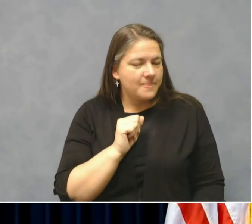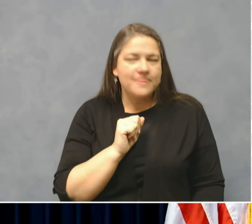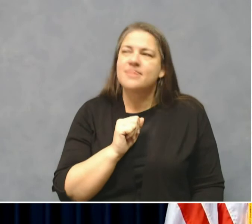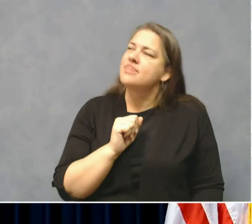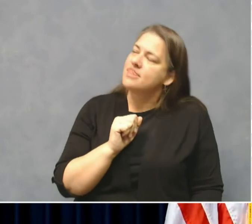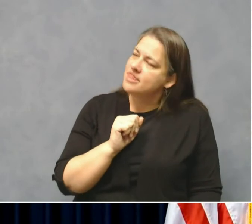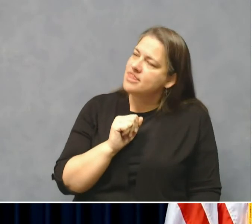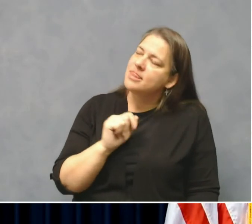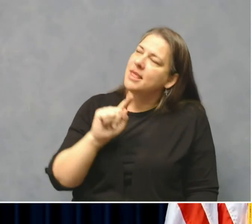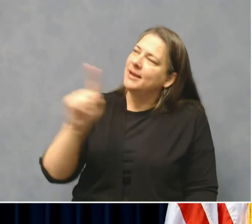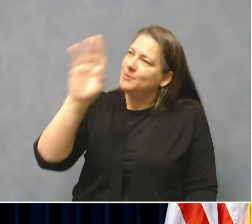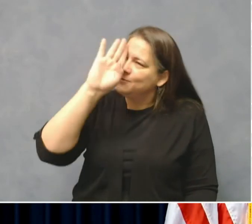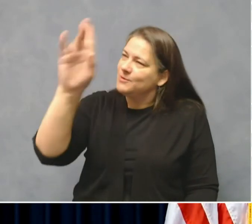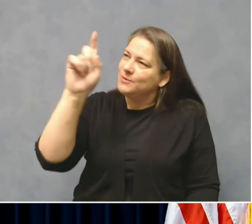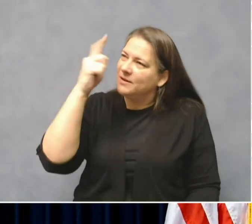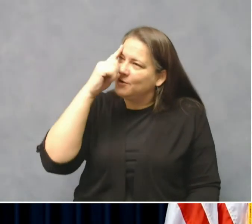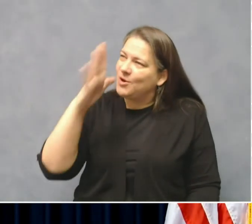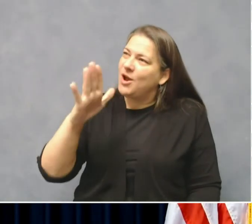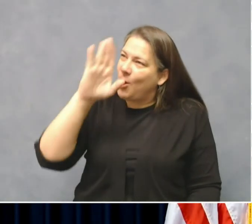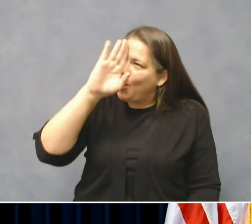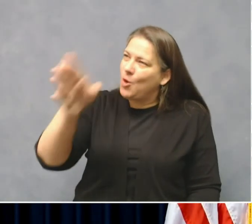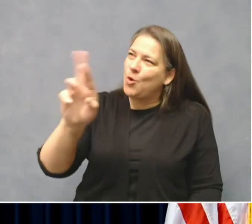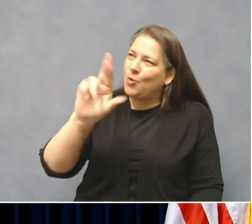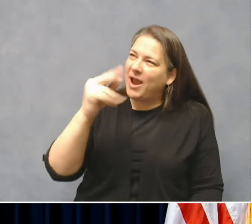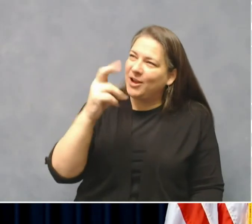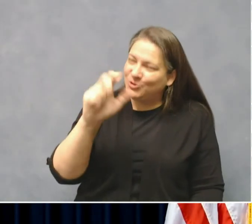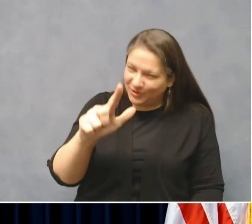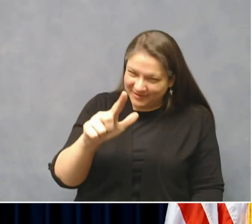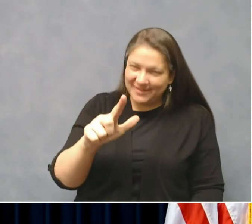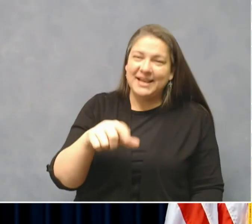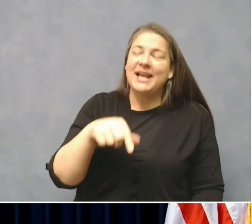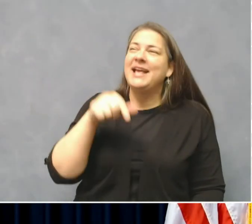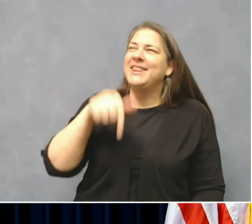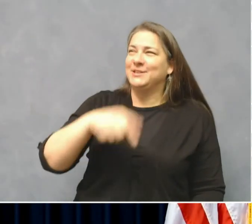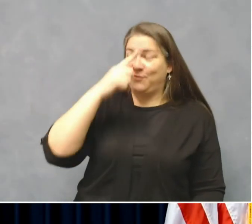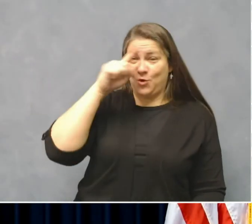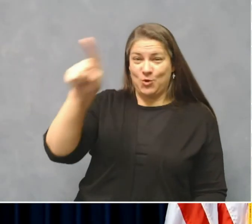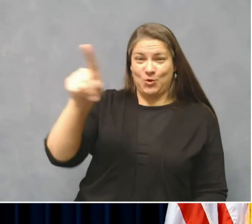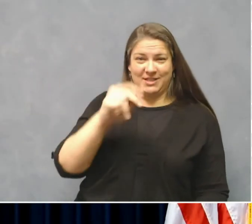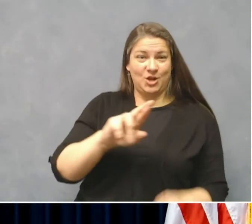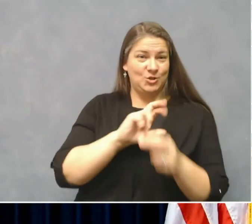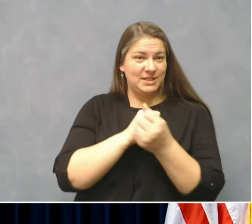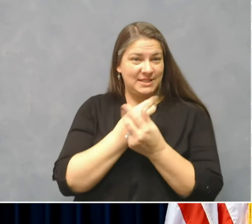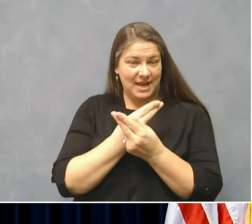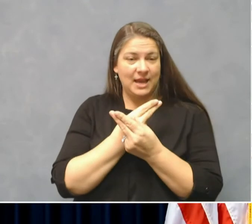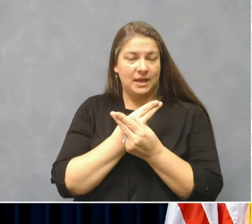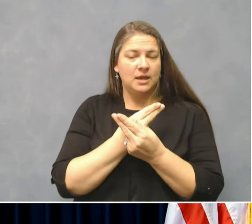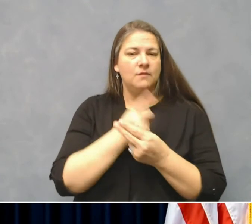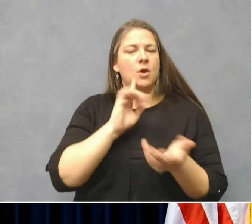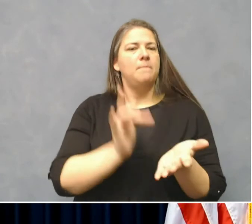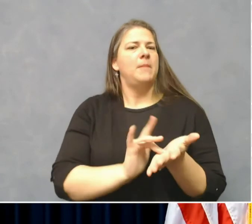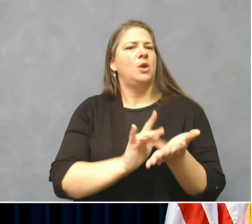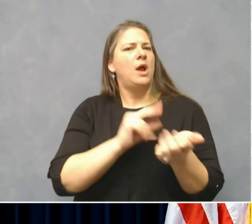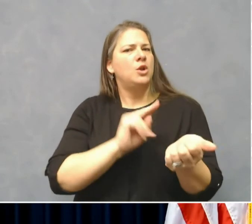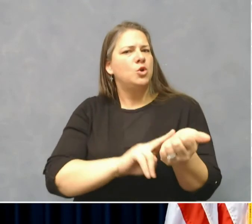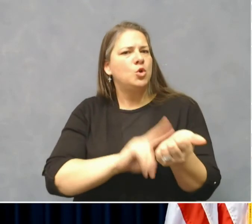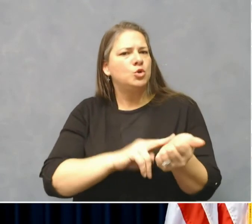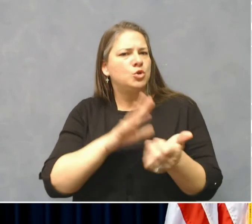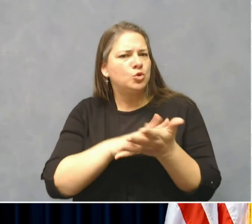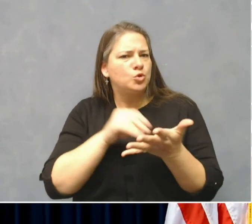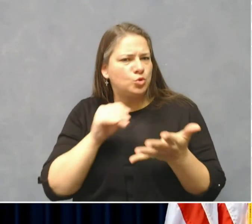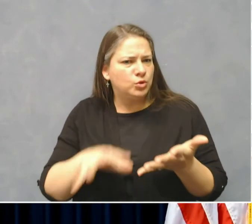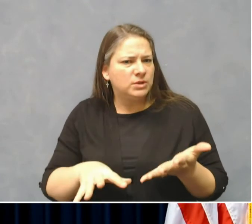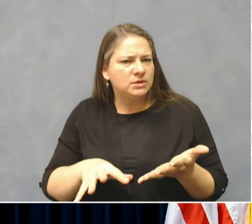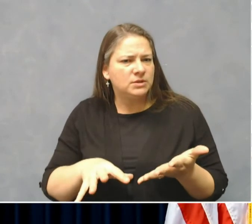Hi, Governor. Hello, Rachel. This is for you or Dr. Stack. Early on, medical and nursing students stepped up to help when they were